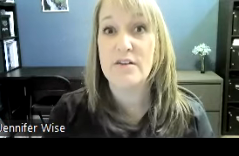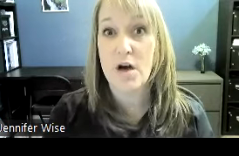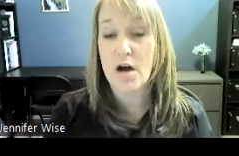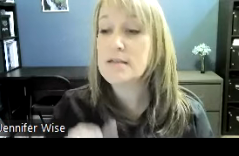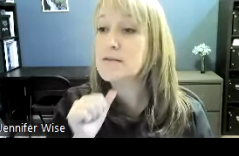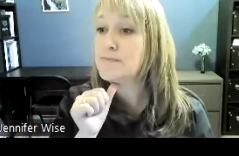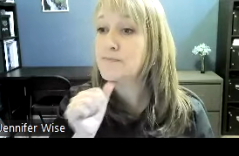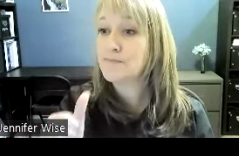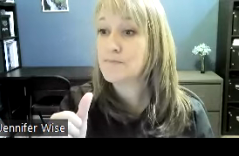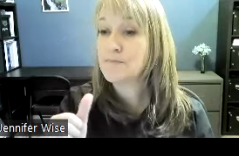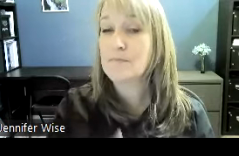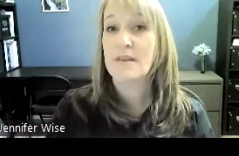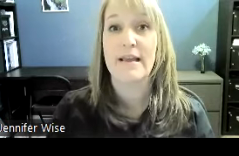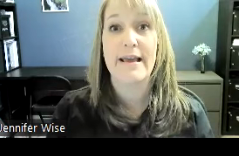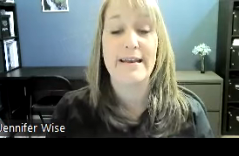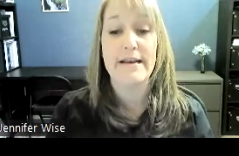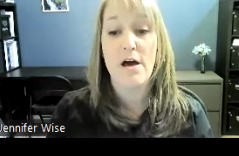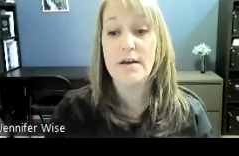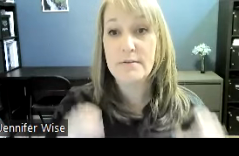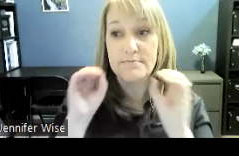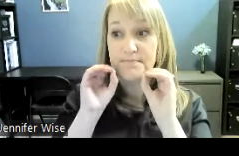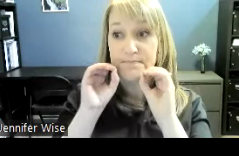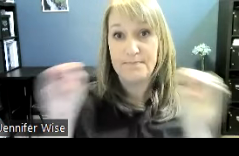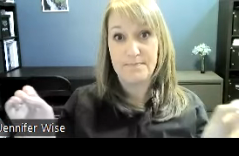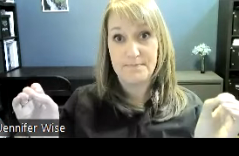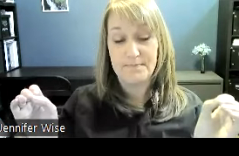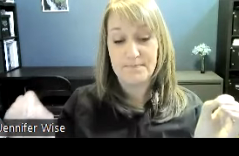and not, and none.